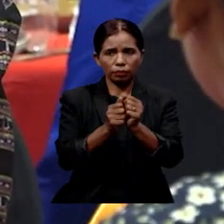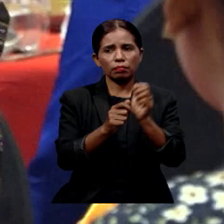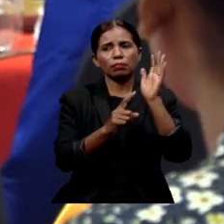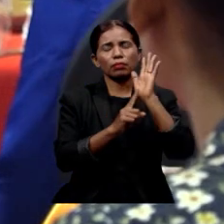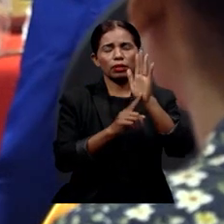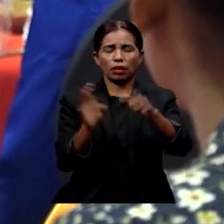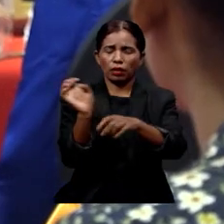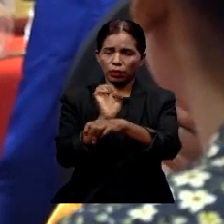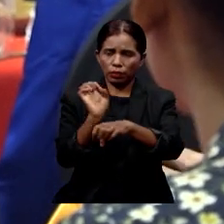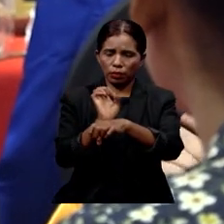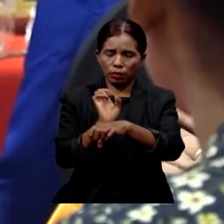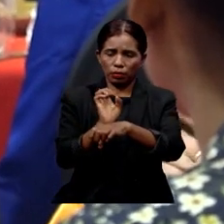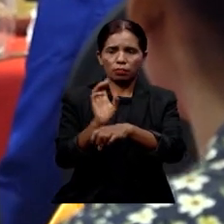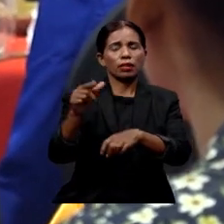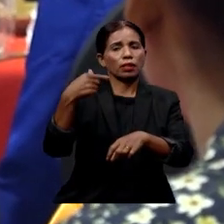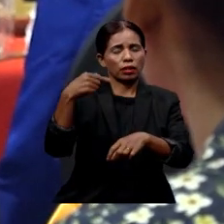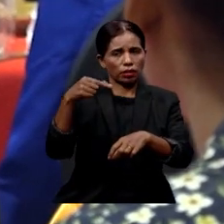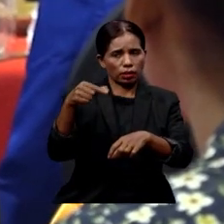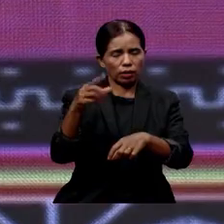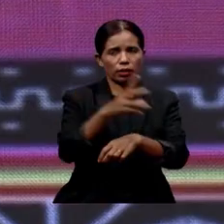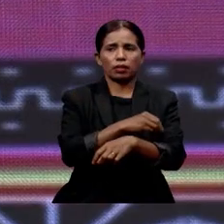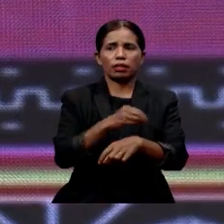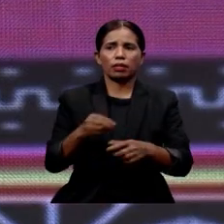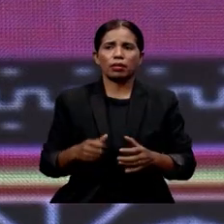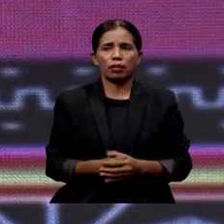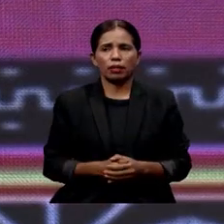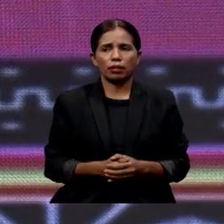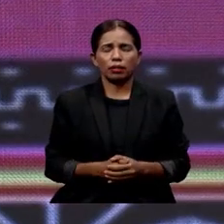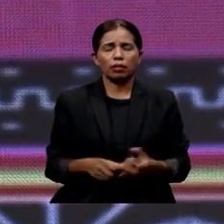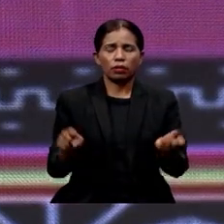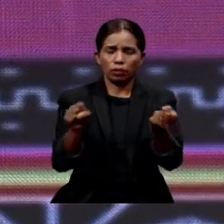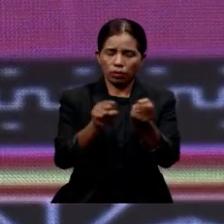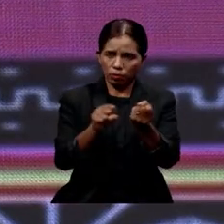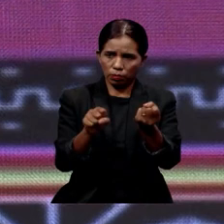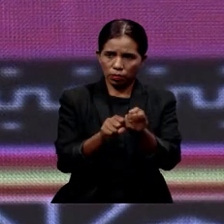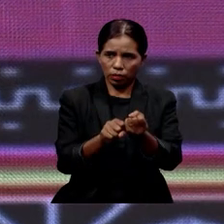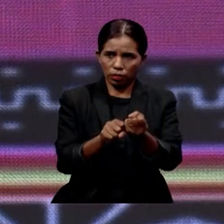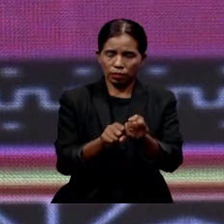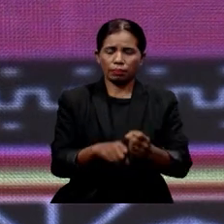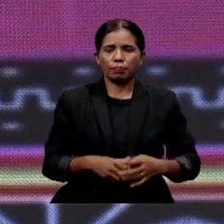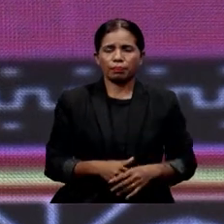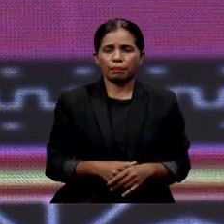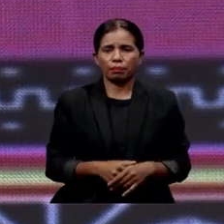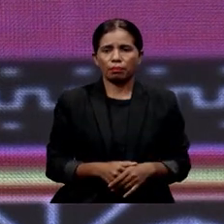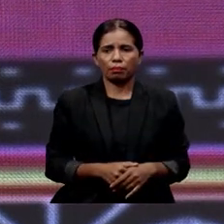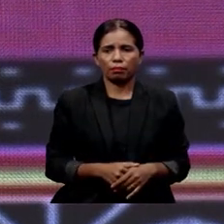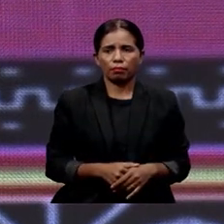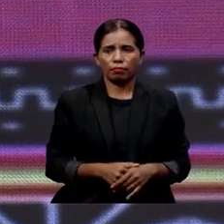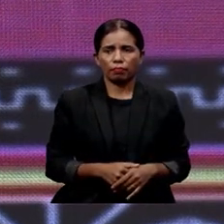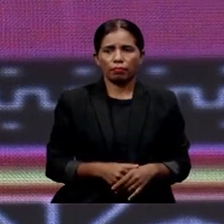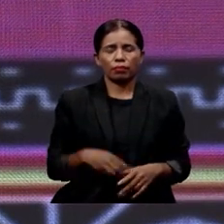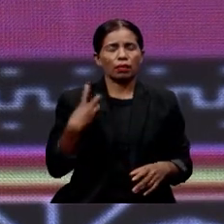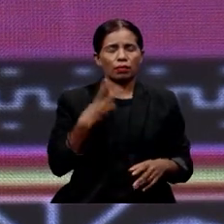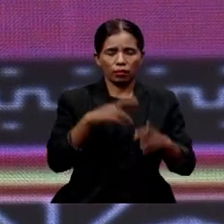economic growth and deserve the respect and support of the government. We respect